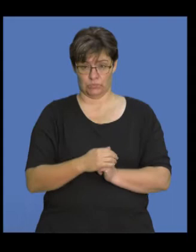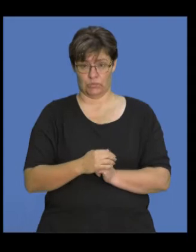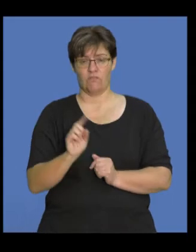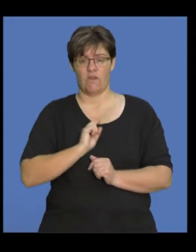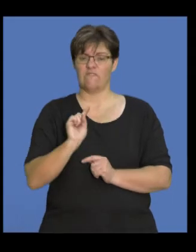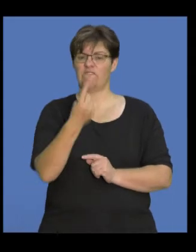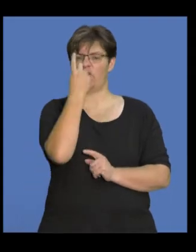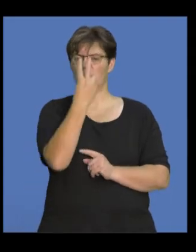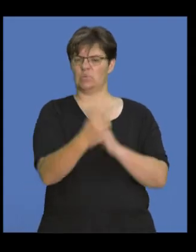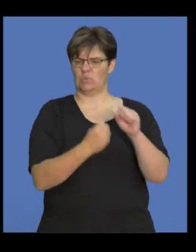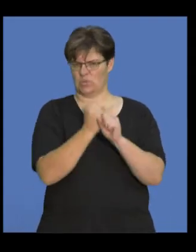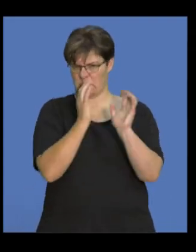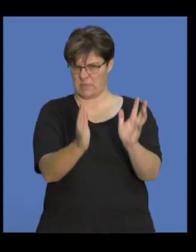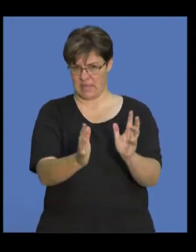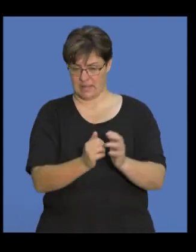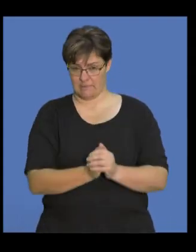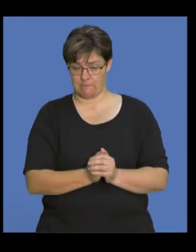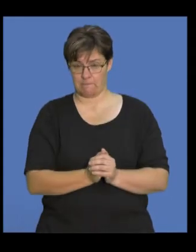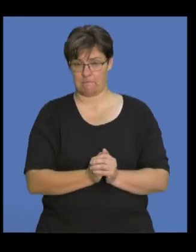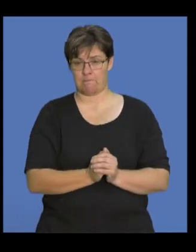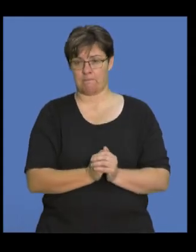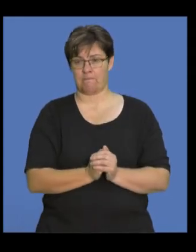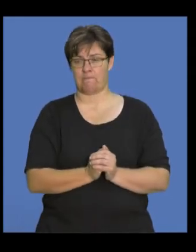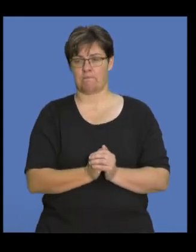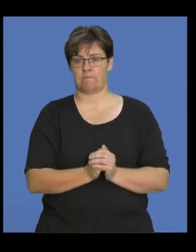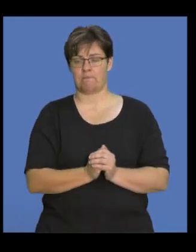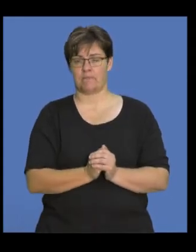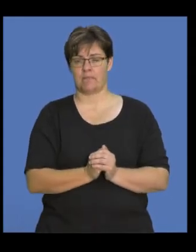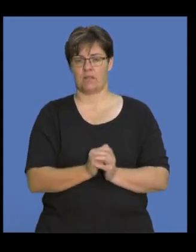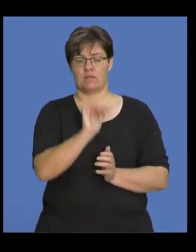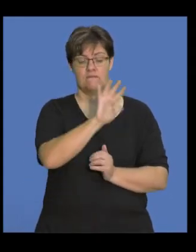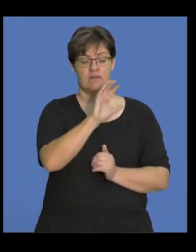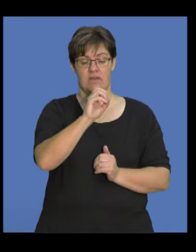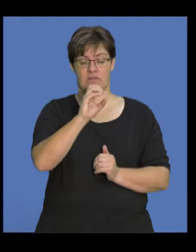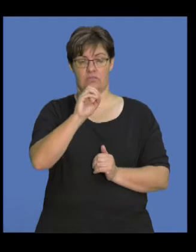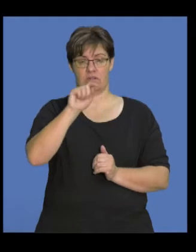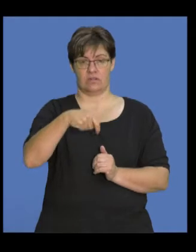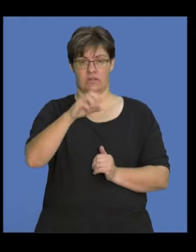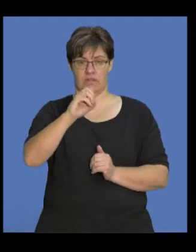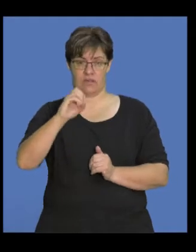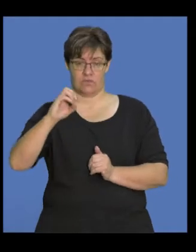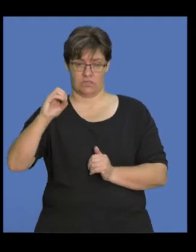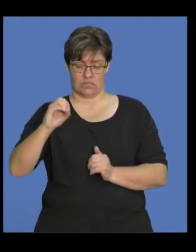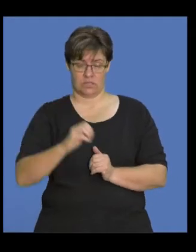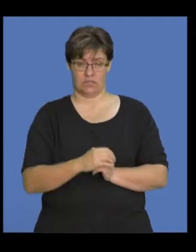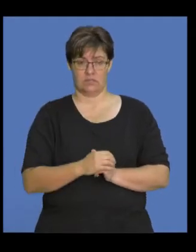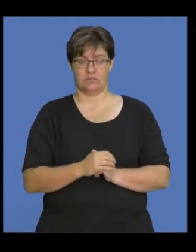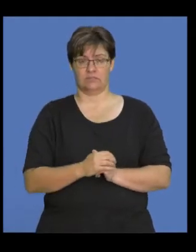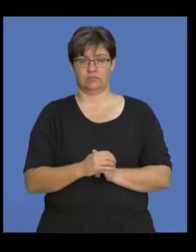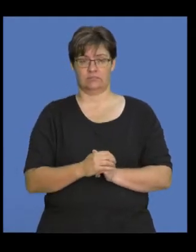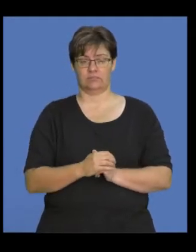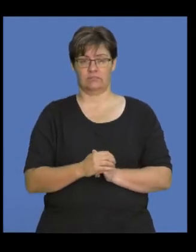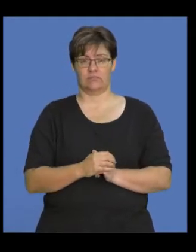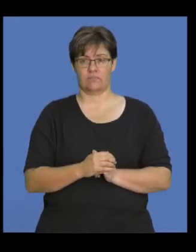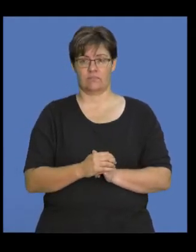it was for the first 2 years. So this will be 500,000, 1, 2,